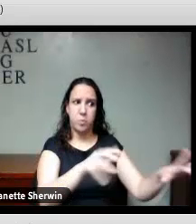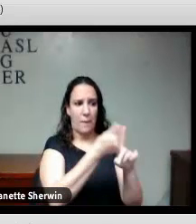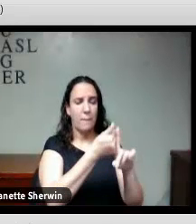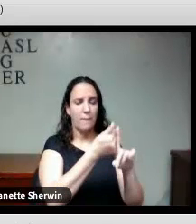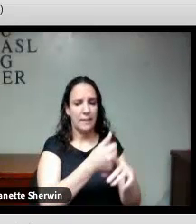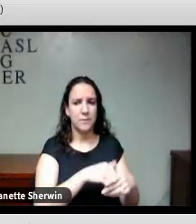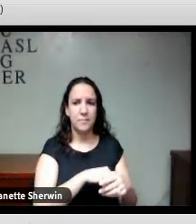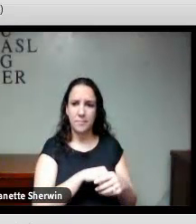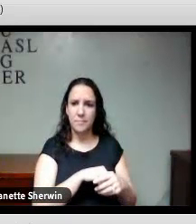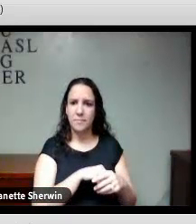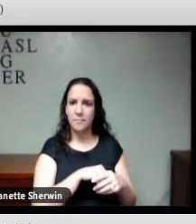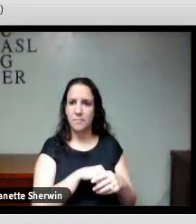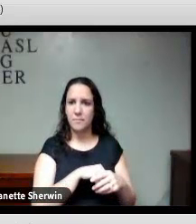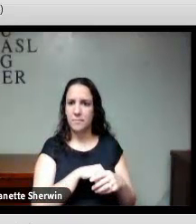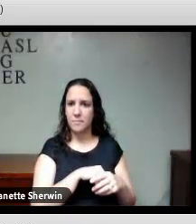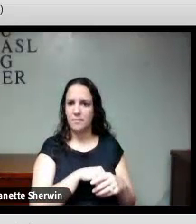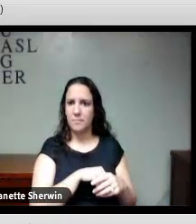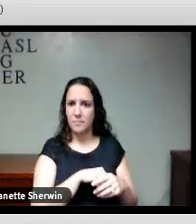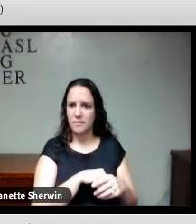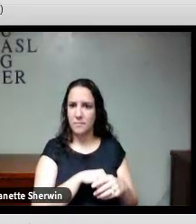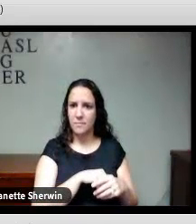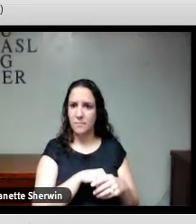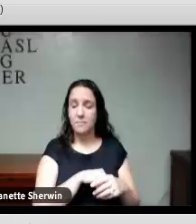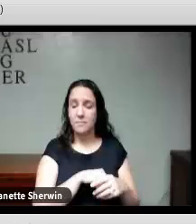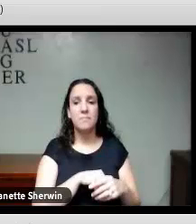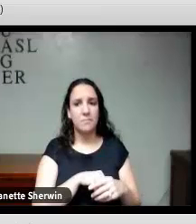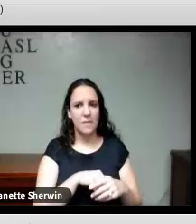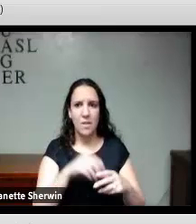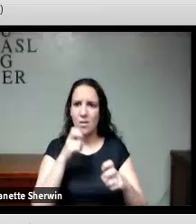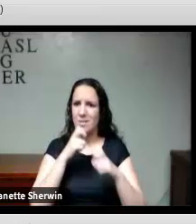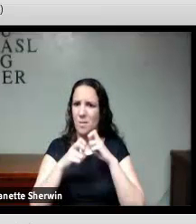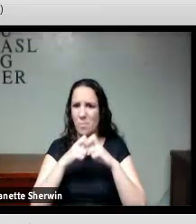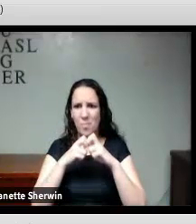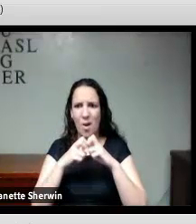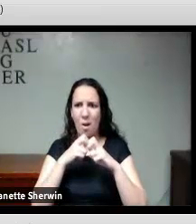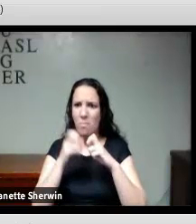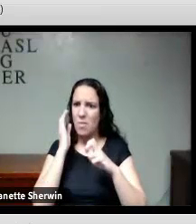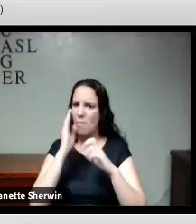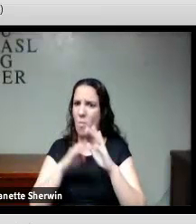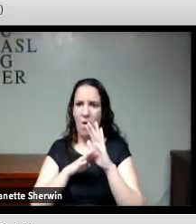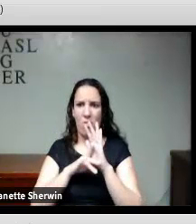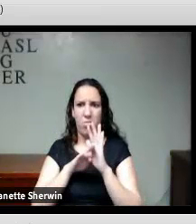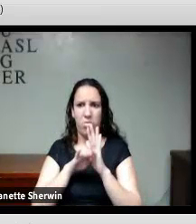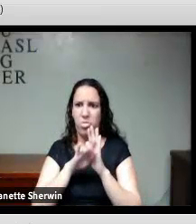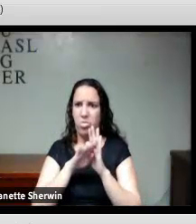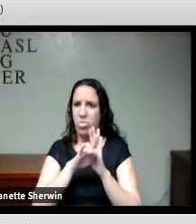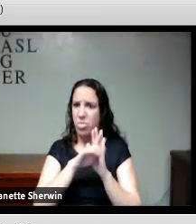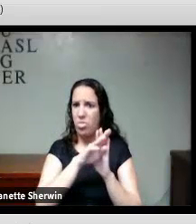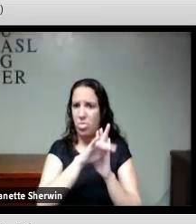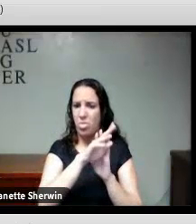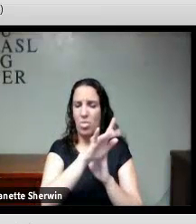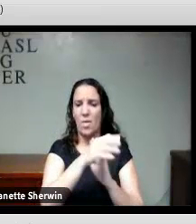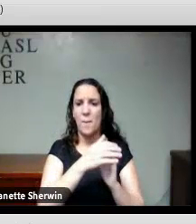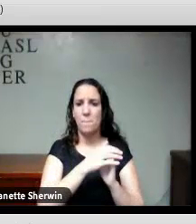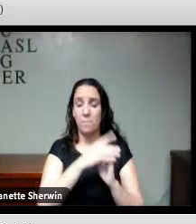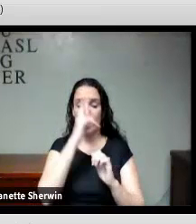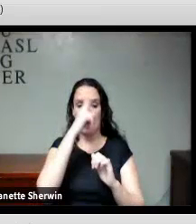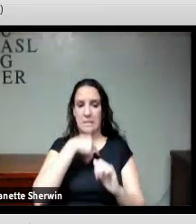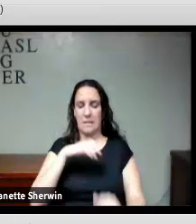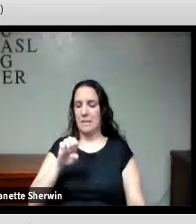And Jan says it will escalate the problem, as Mark said. The escalation is a big word, isn't it? To me, the word escalate has